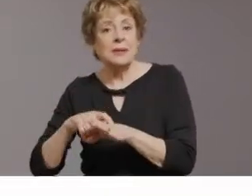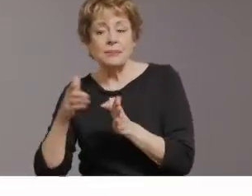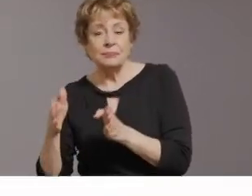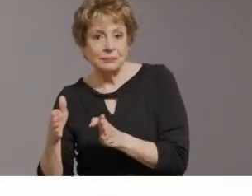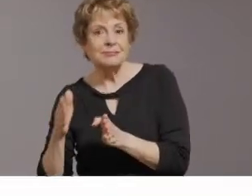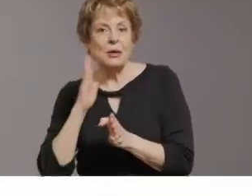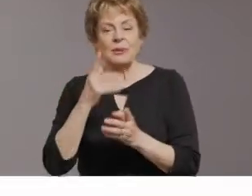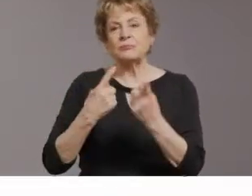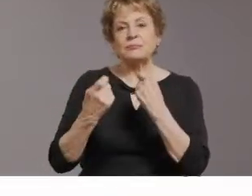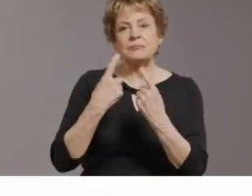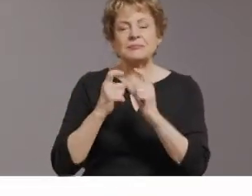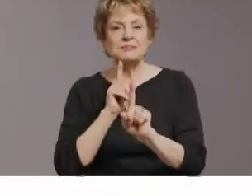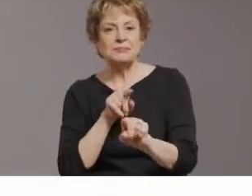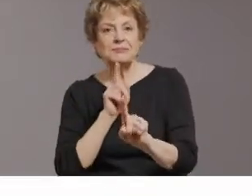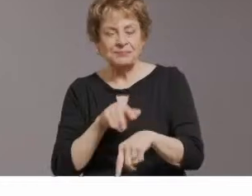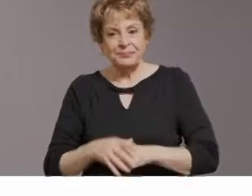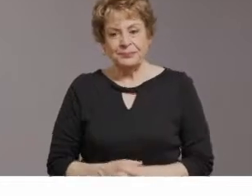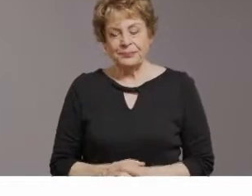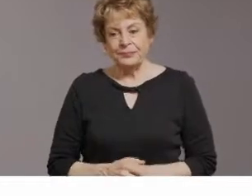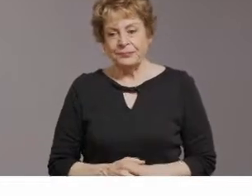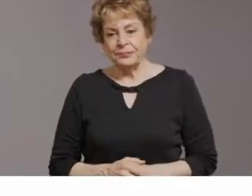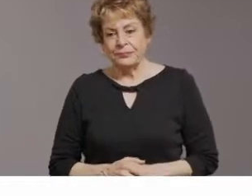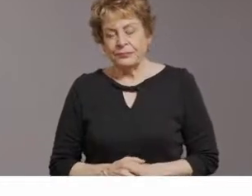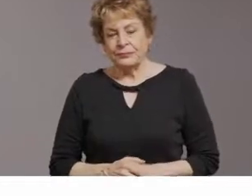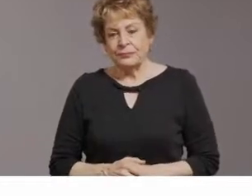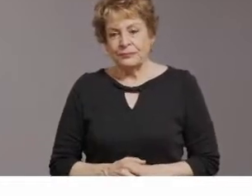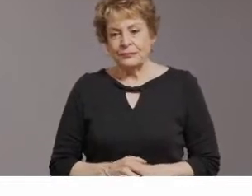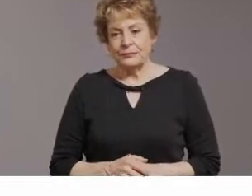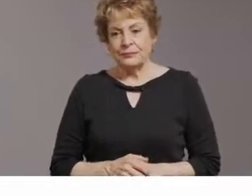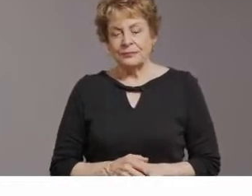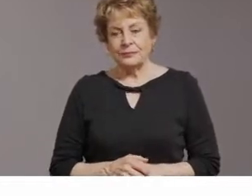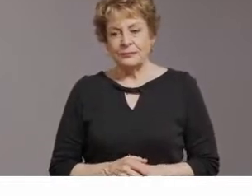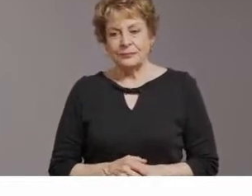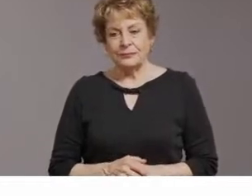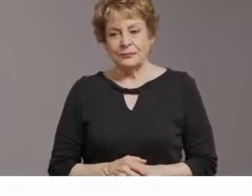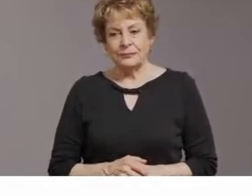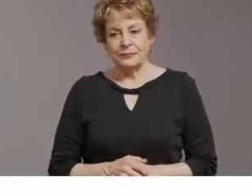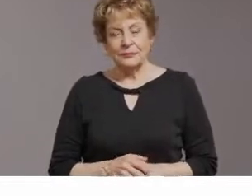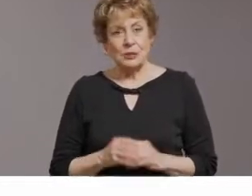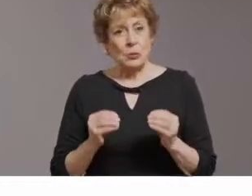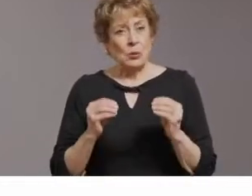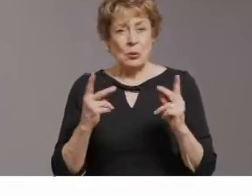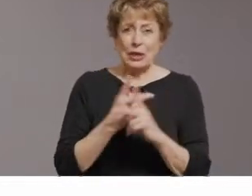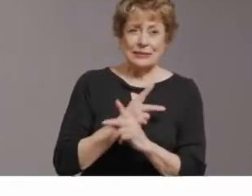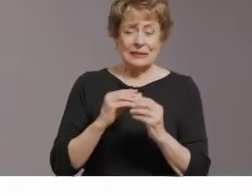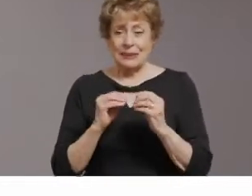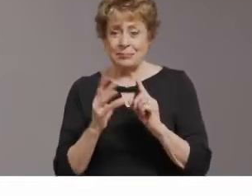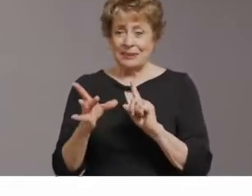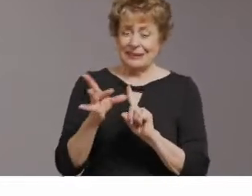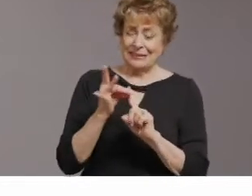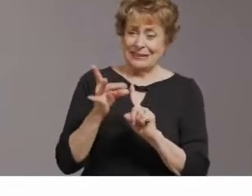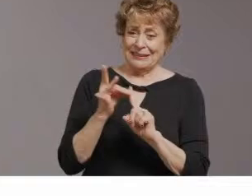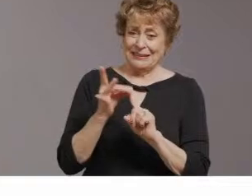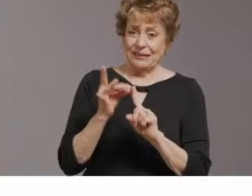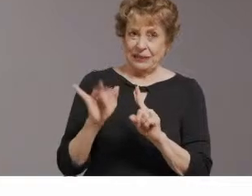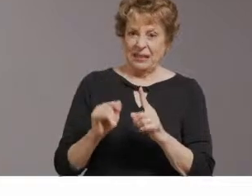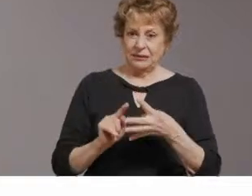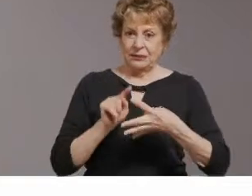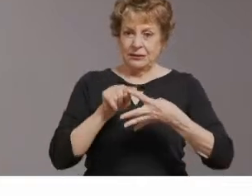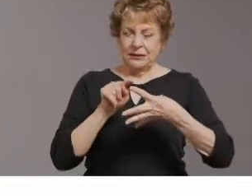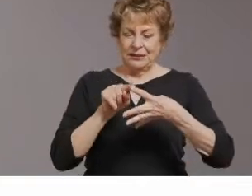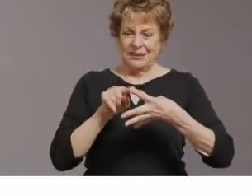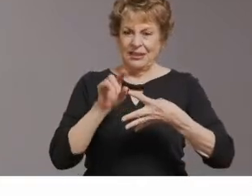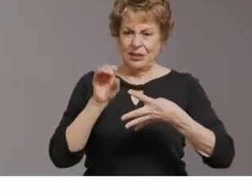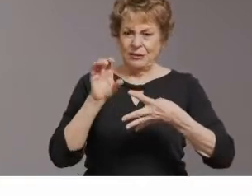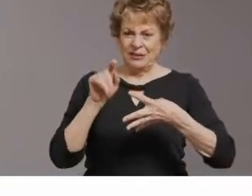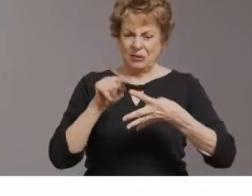So after reaching a peak of about 65,000 cases the first week in January, we have seen a steady decline